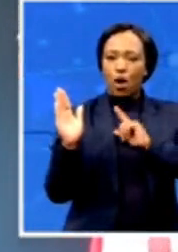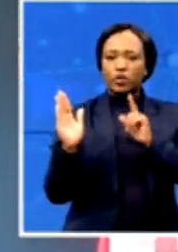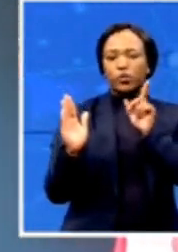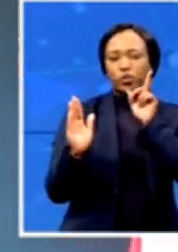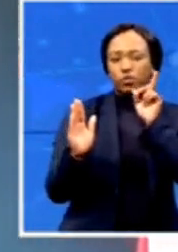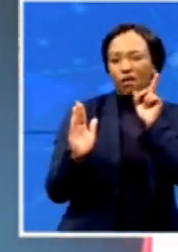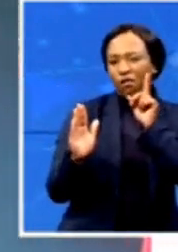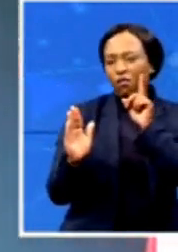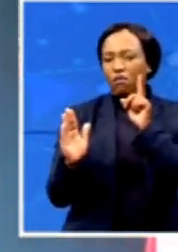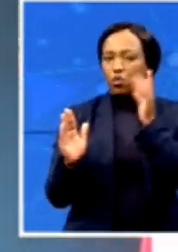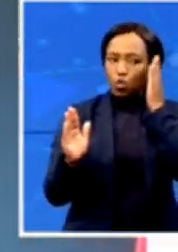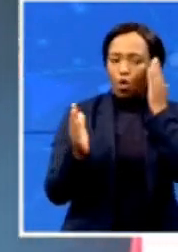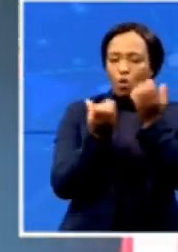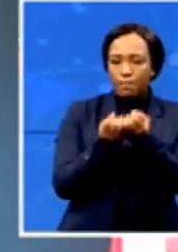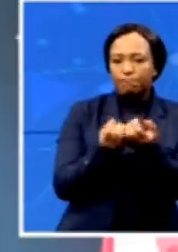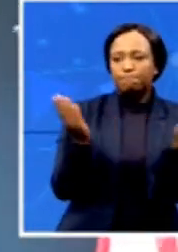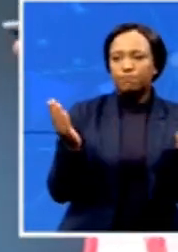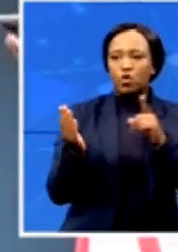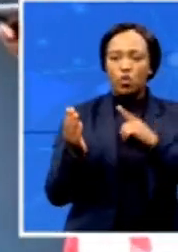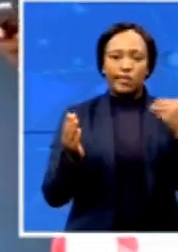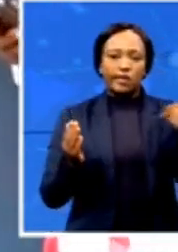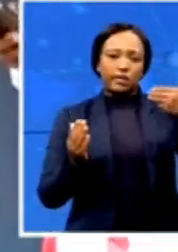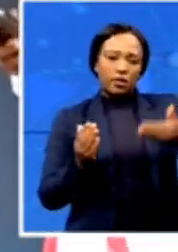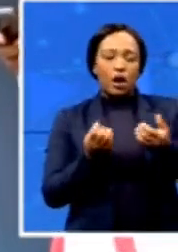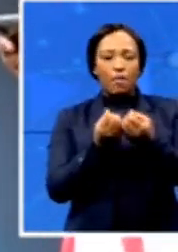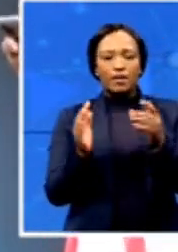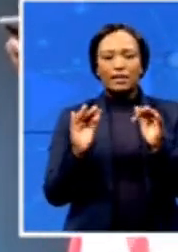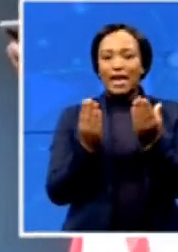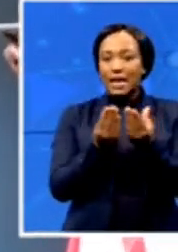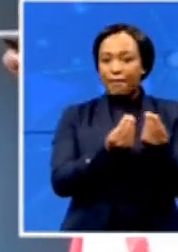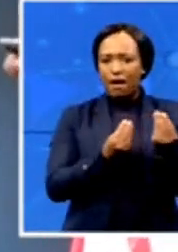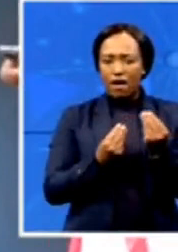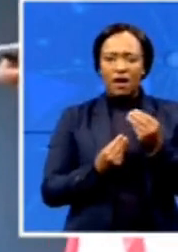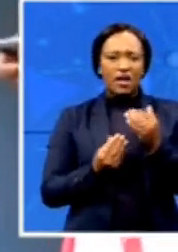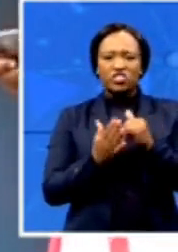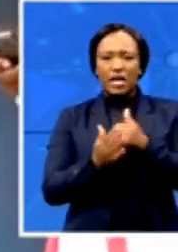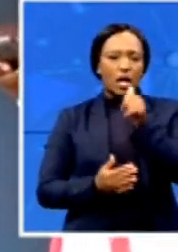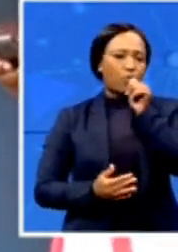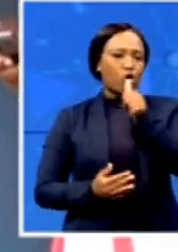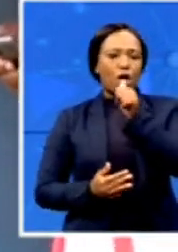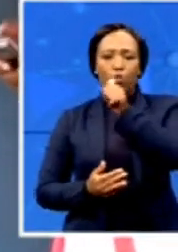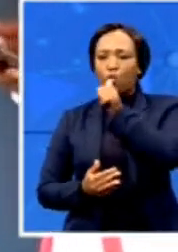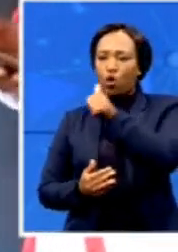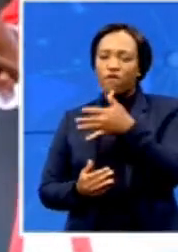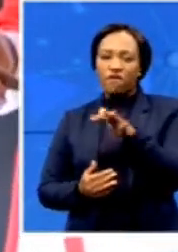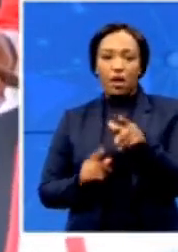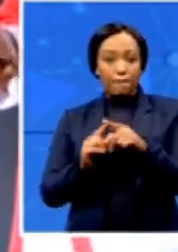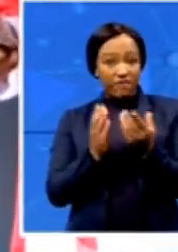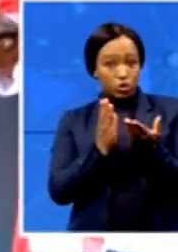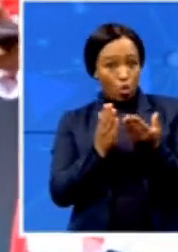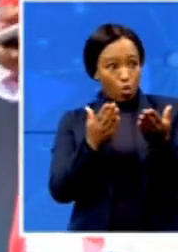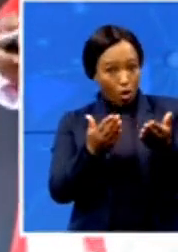that have been given to us, they were actually thumbs up. But if schools are actually opened, we will be able to